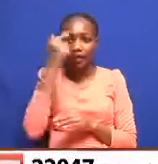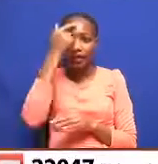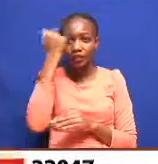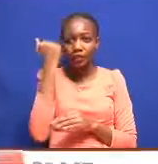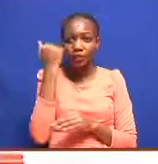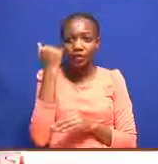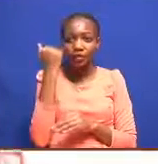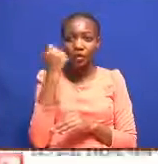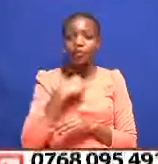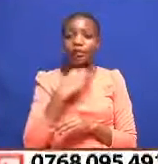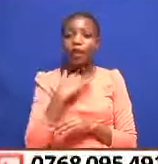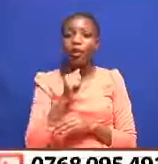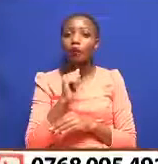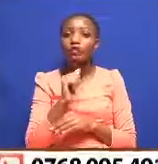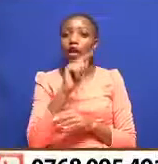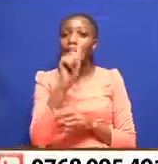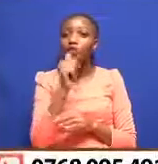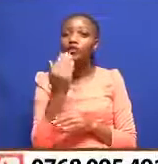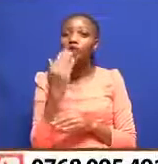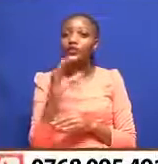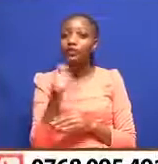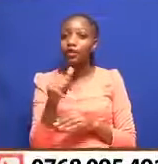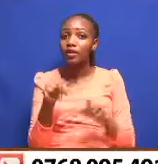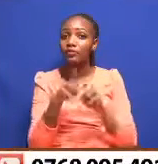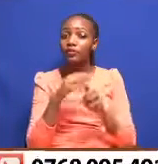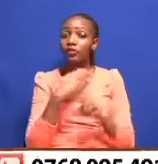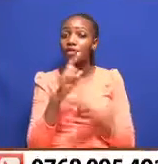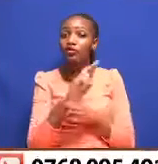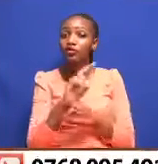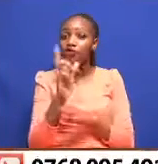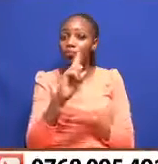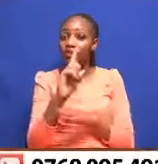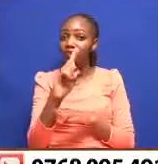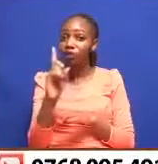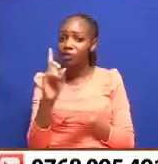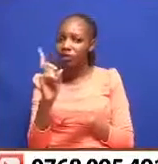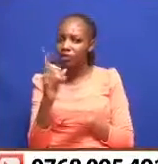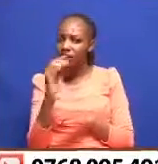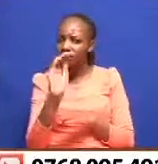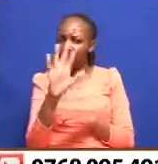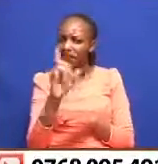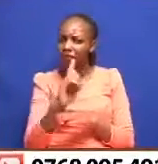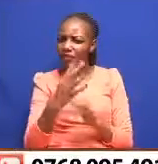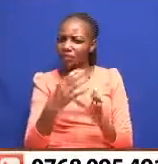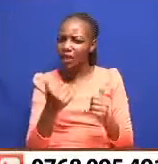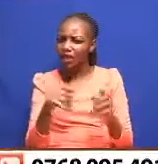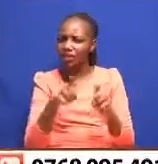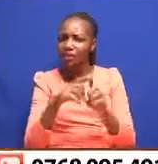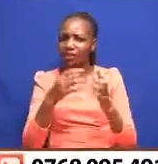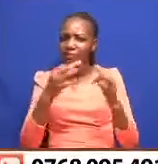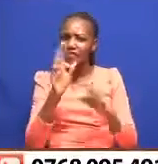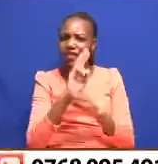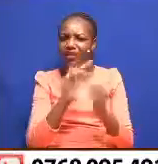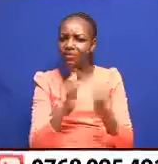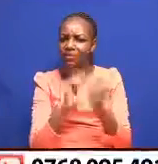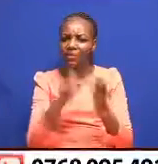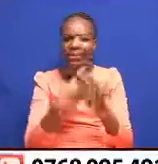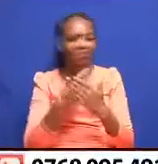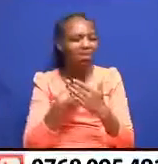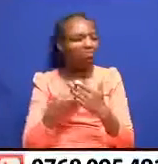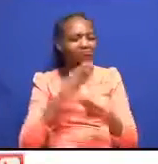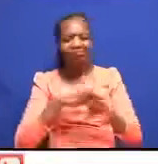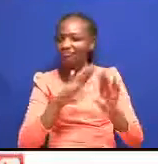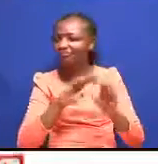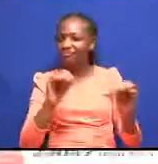how I want questions answered is also to save on my 25 minutes. If it takes 10 minutes on one answer, it means I will not have done justice for my client.